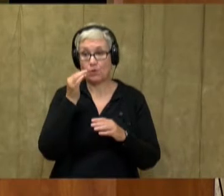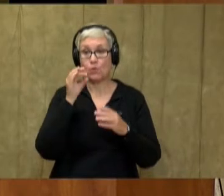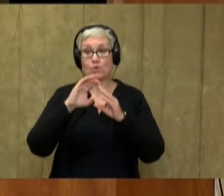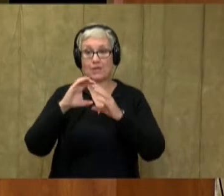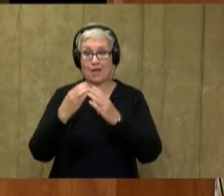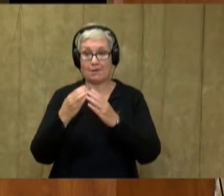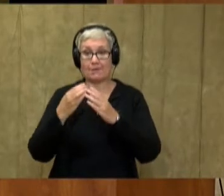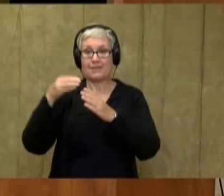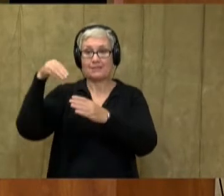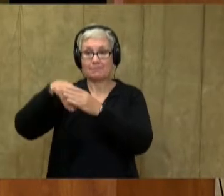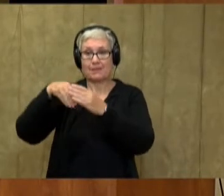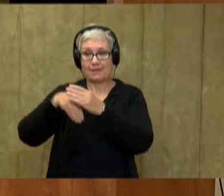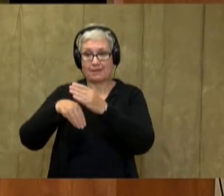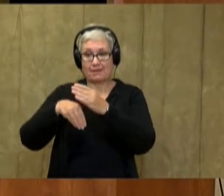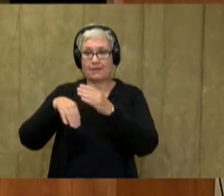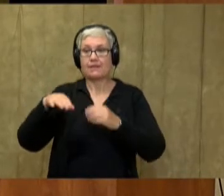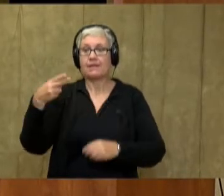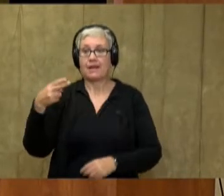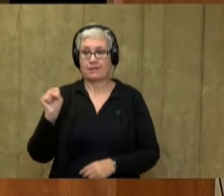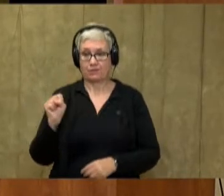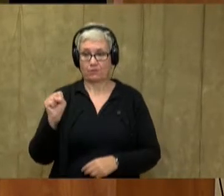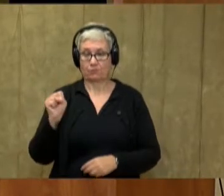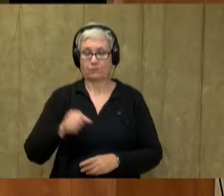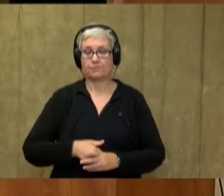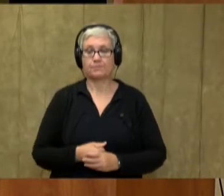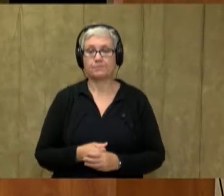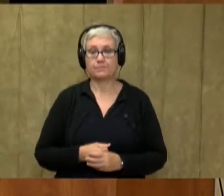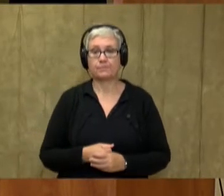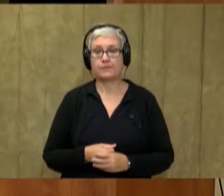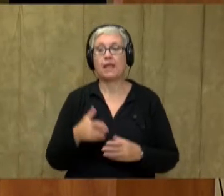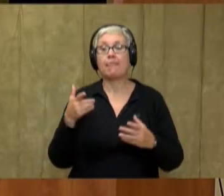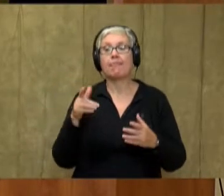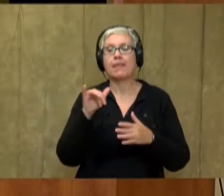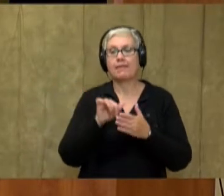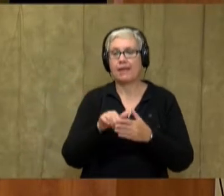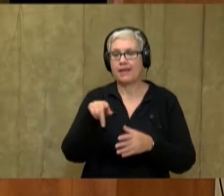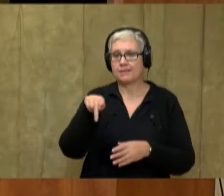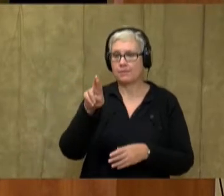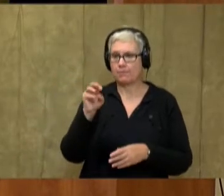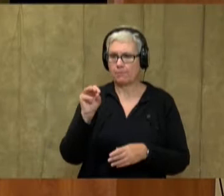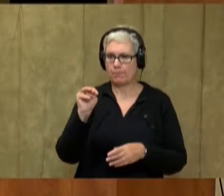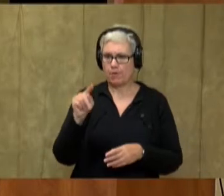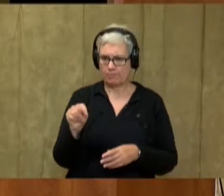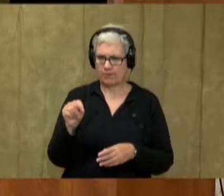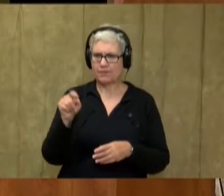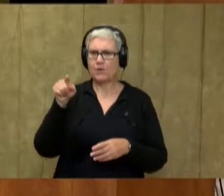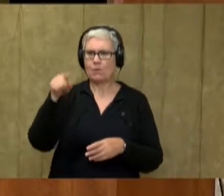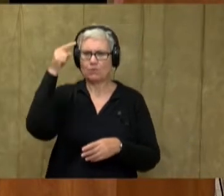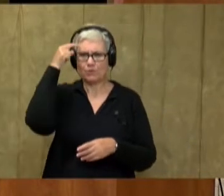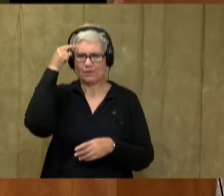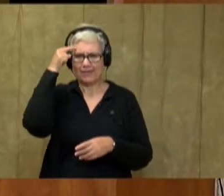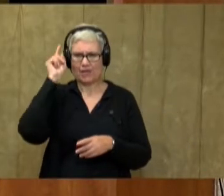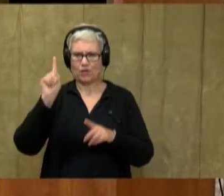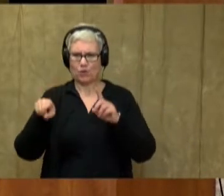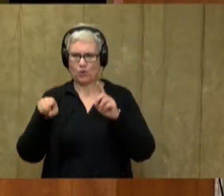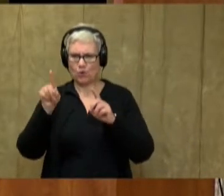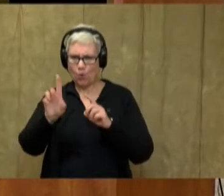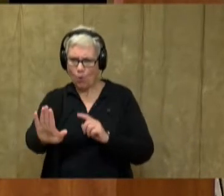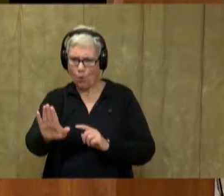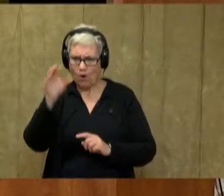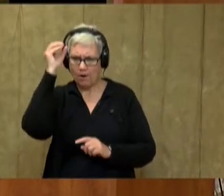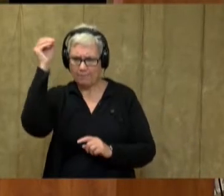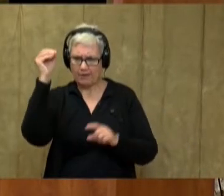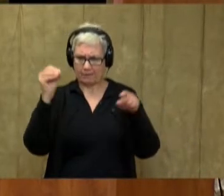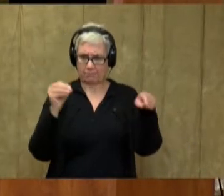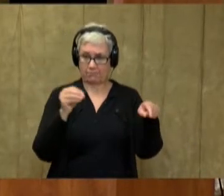Now, that is our prompt that we are going to be working about. So I want you to think about your opinion about that.